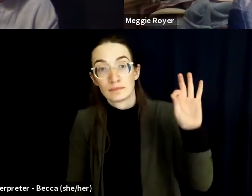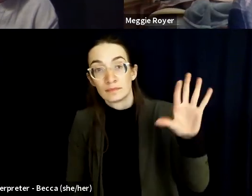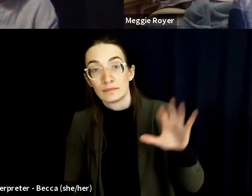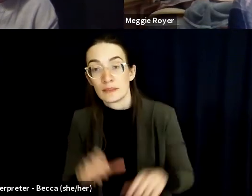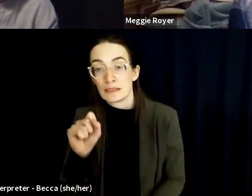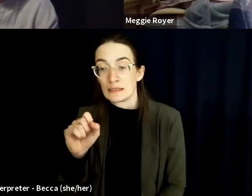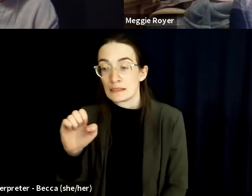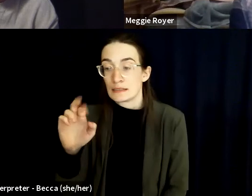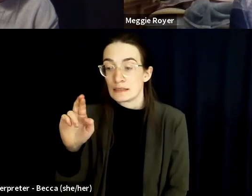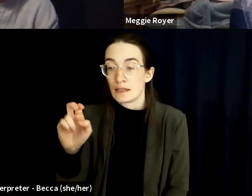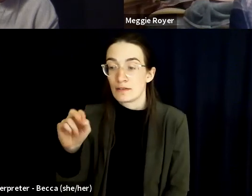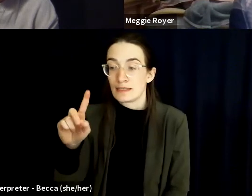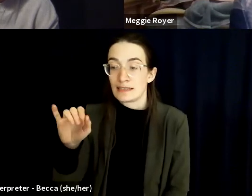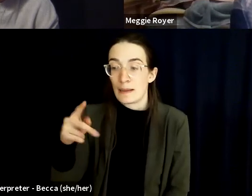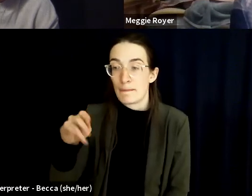Serendipity.